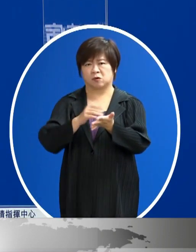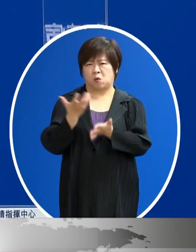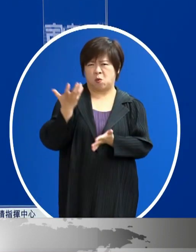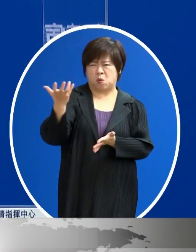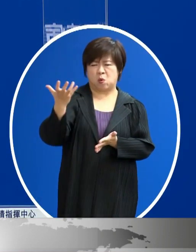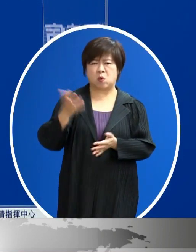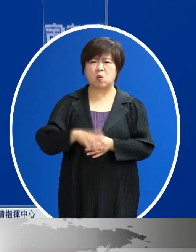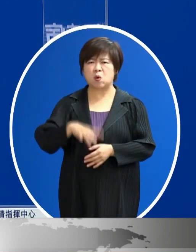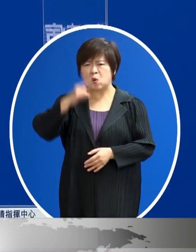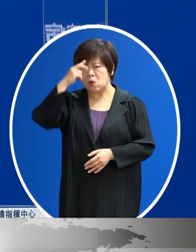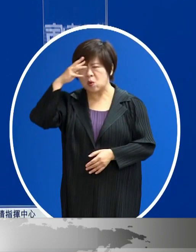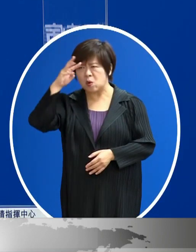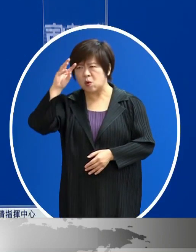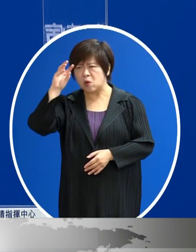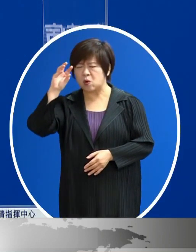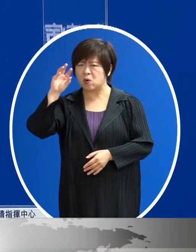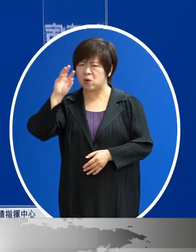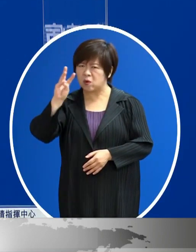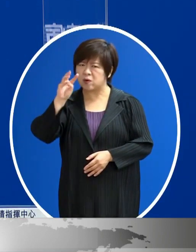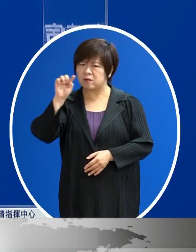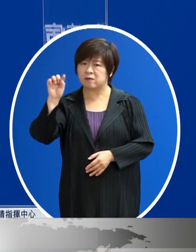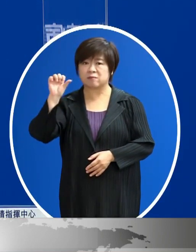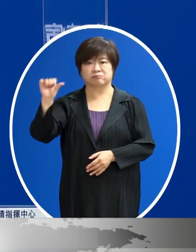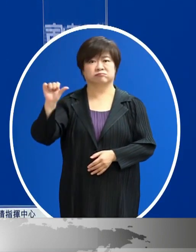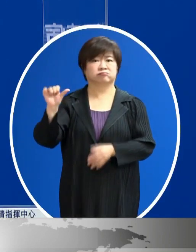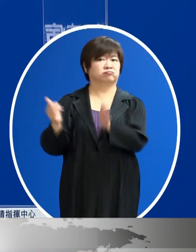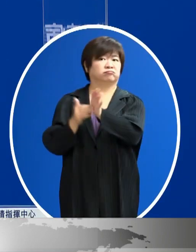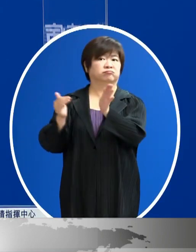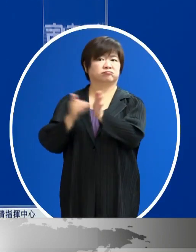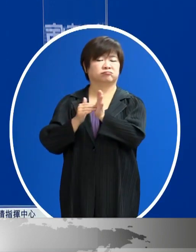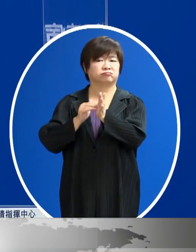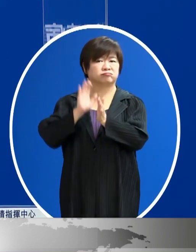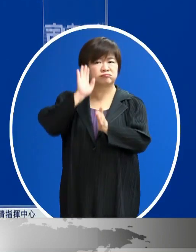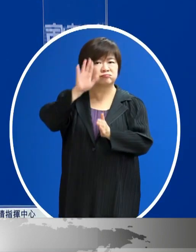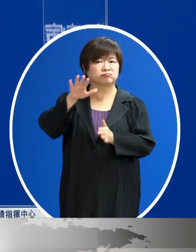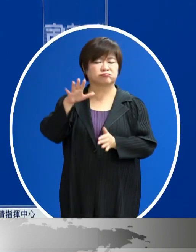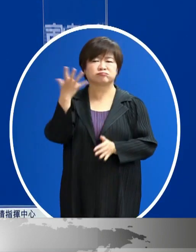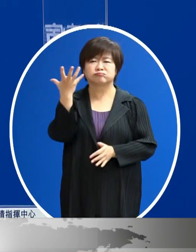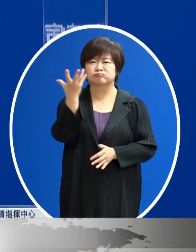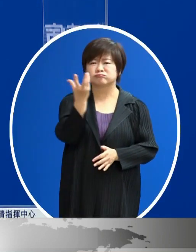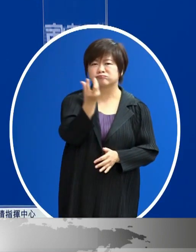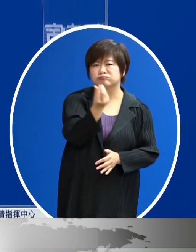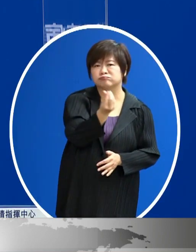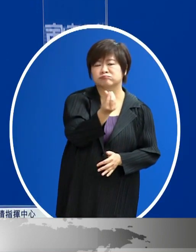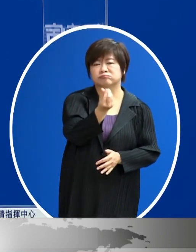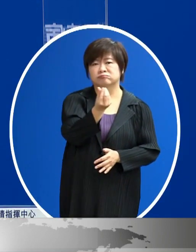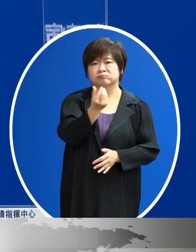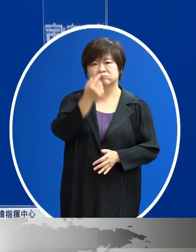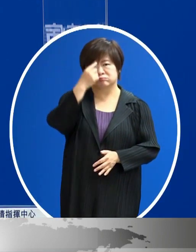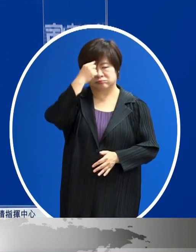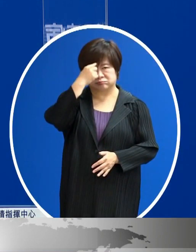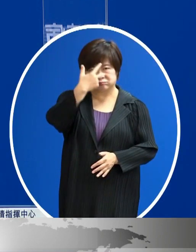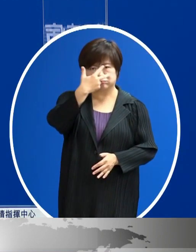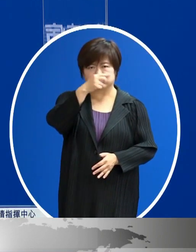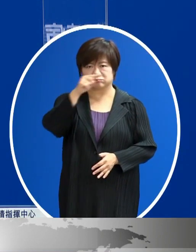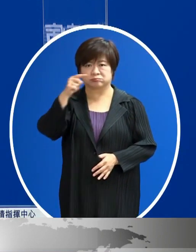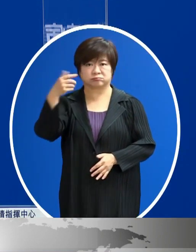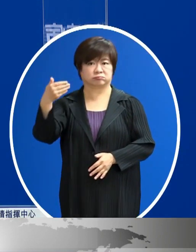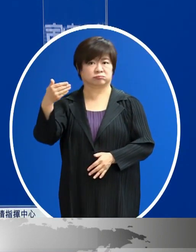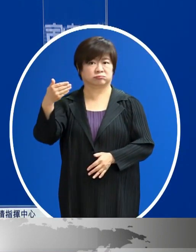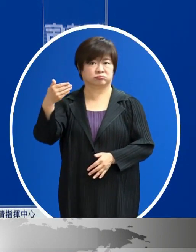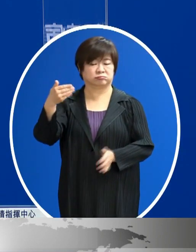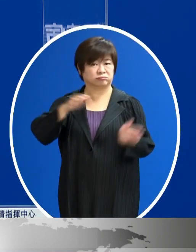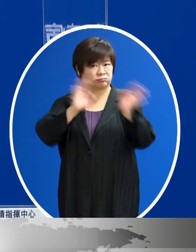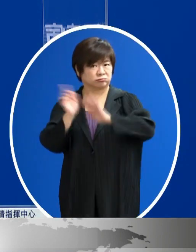in Omicron infections, the viral load peaks somewhere between the 3rd and 5th day after infection. So that is, 5 days later, the